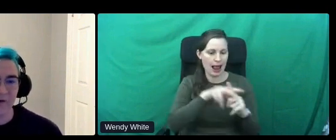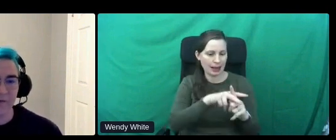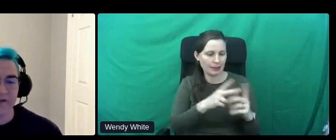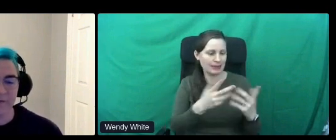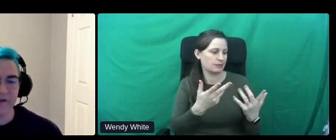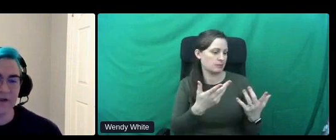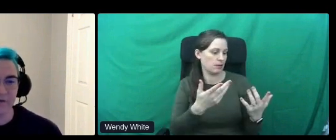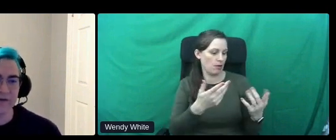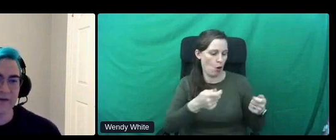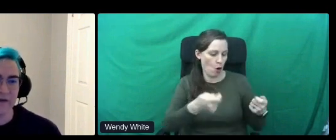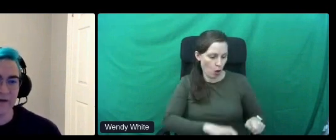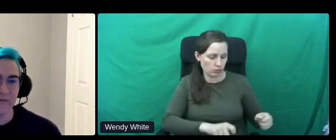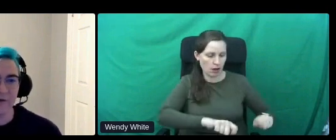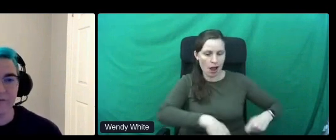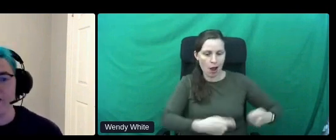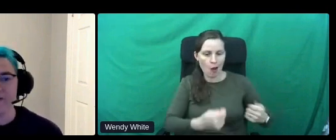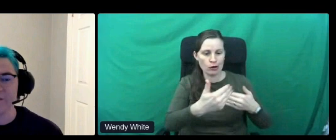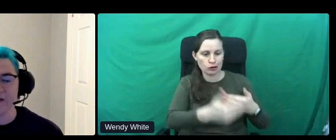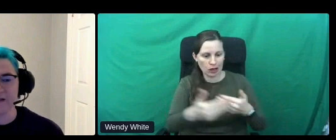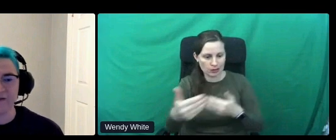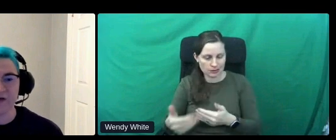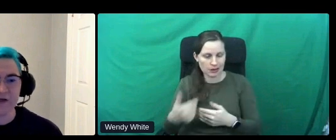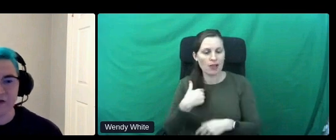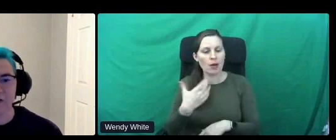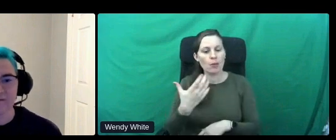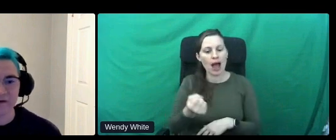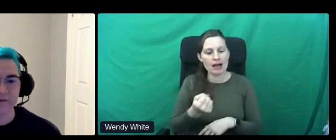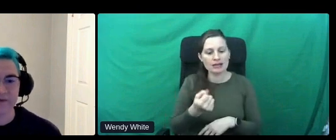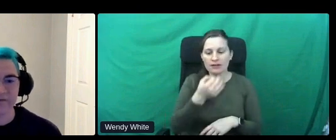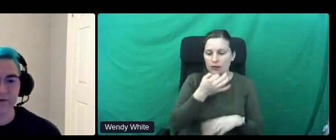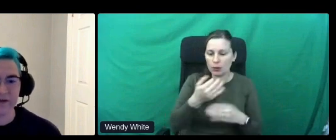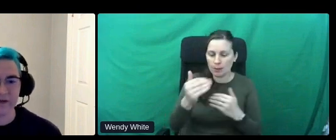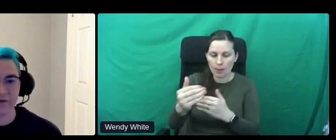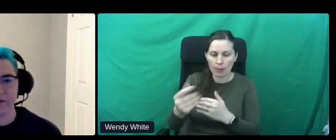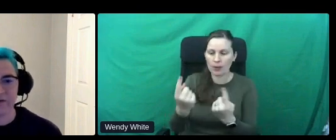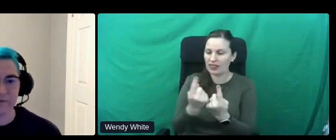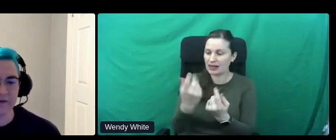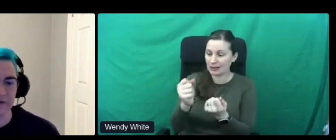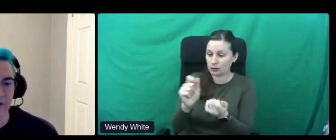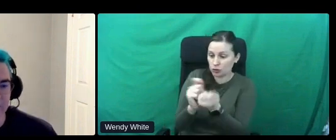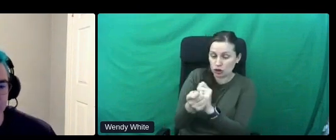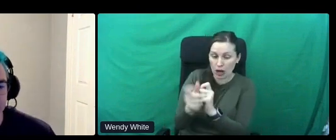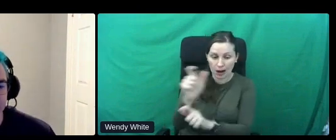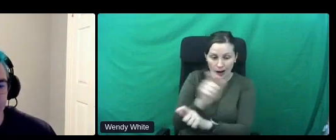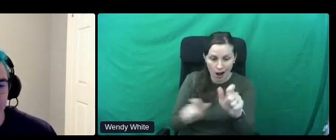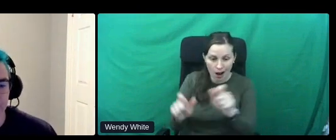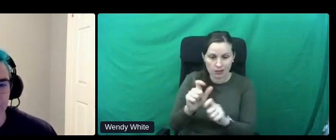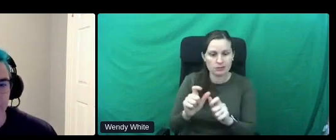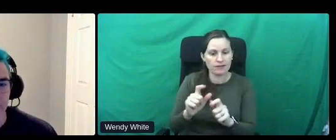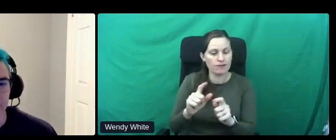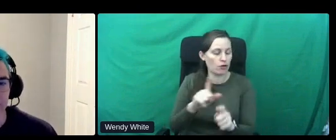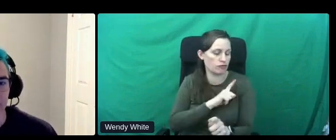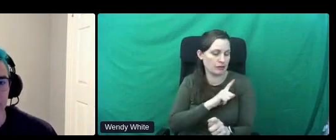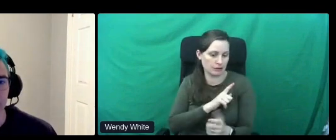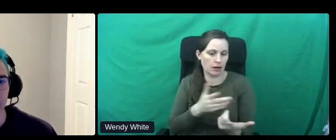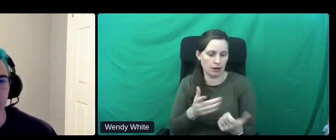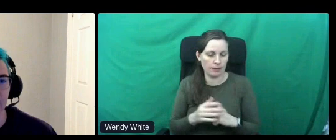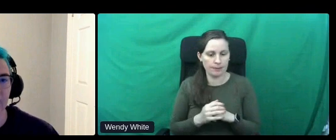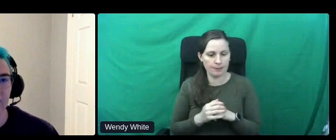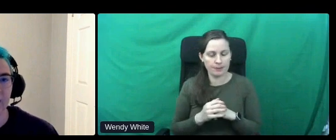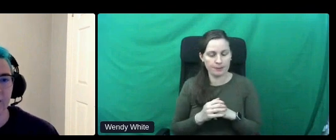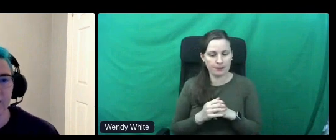narrative moments in which there was, maybe something had to change color for a specific reason, or there were a special case.